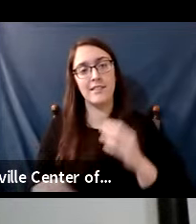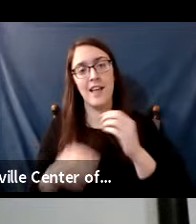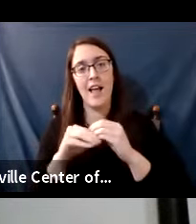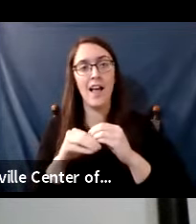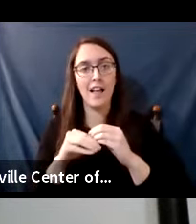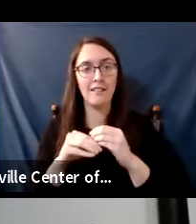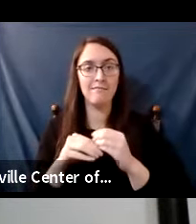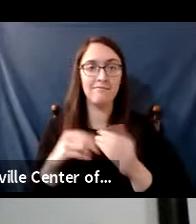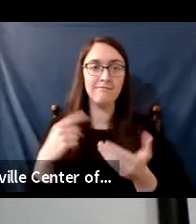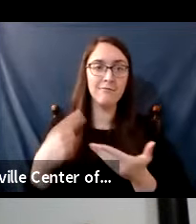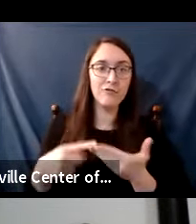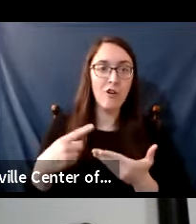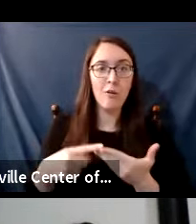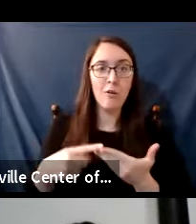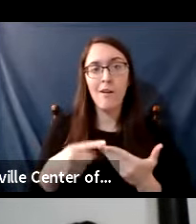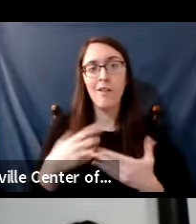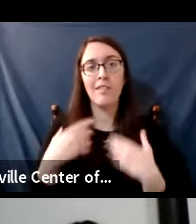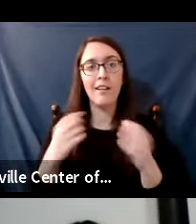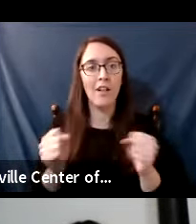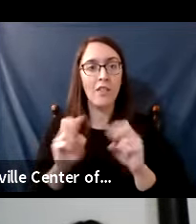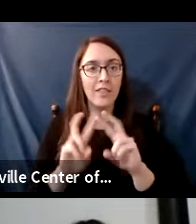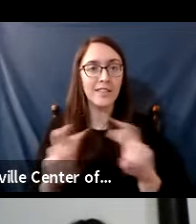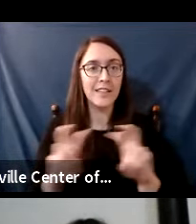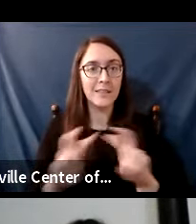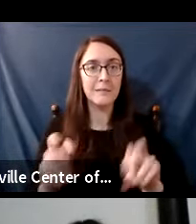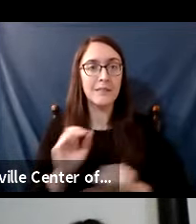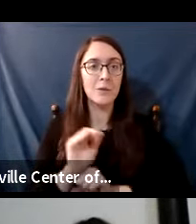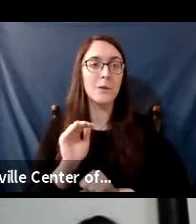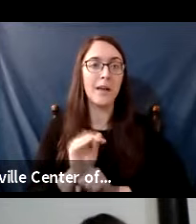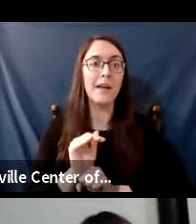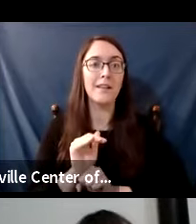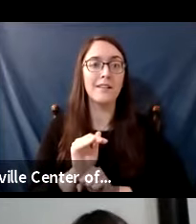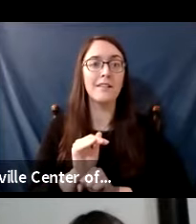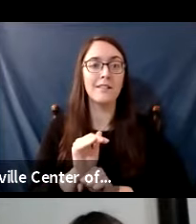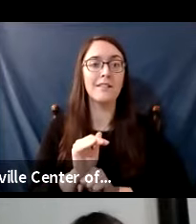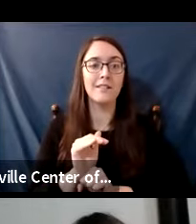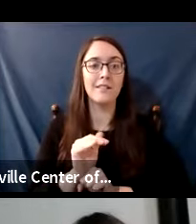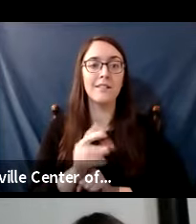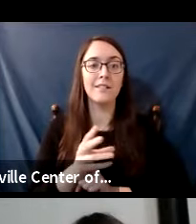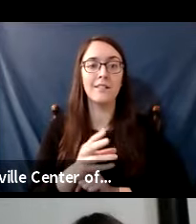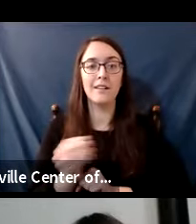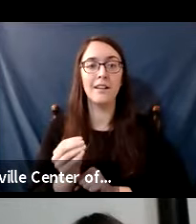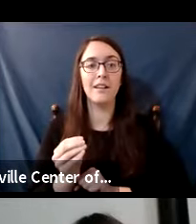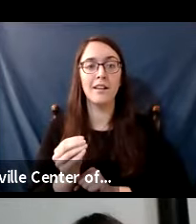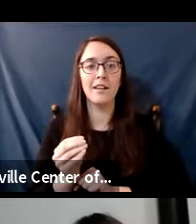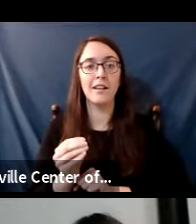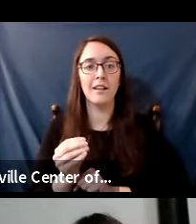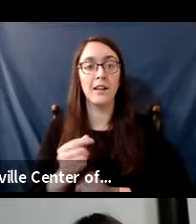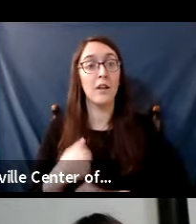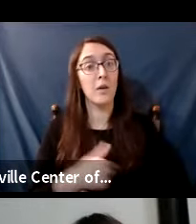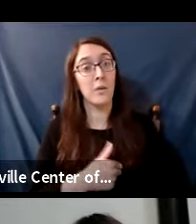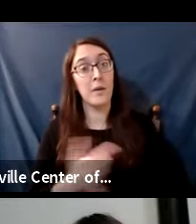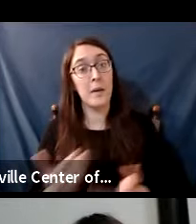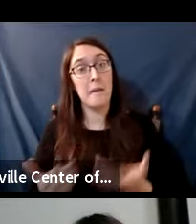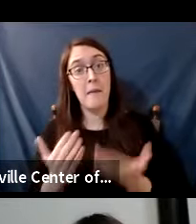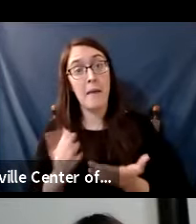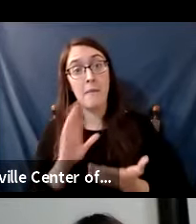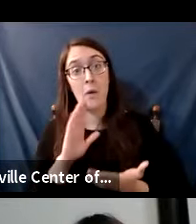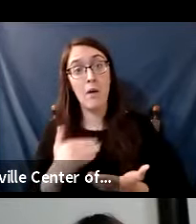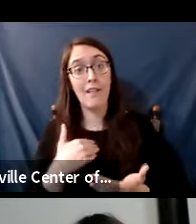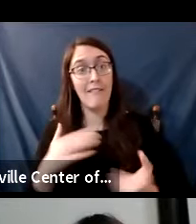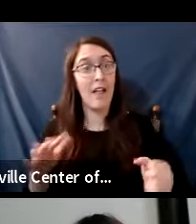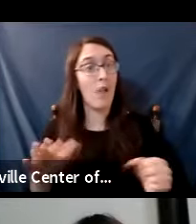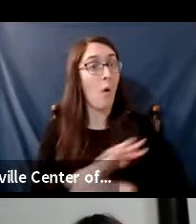it or talk about the health assessment tonight, and was kind of like, oh, we would have probably had a whole session about